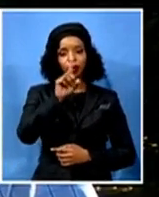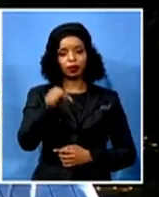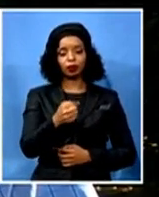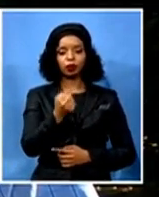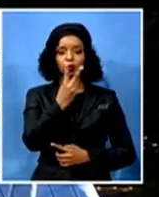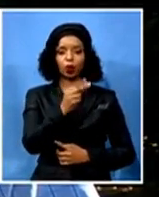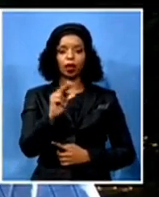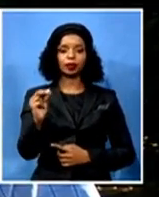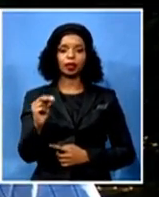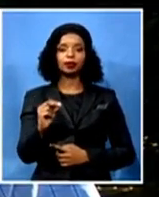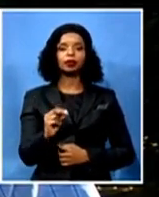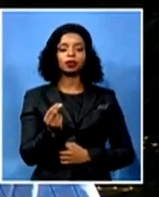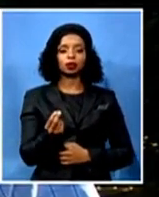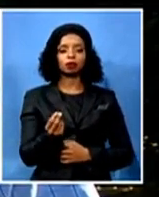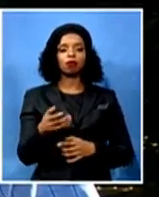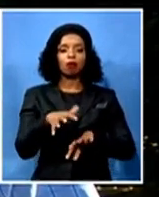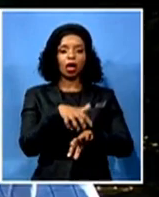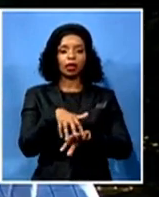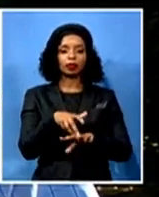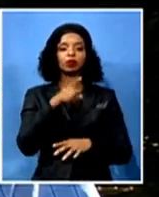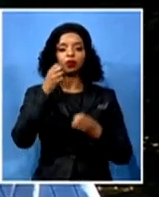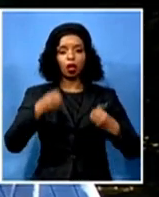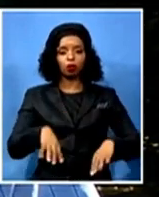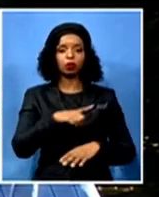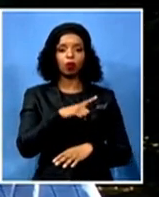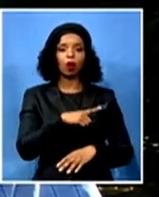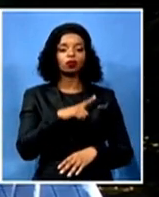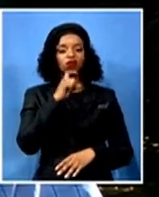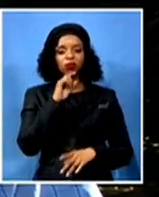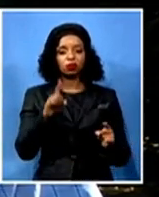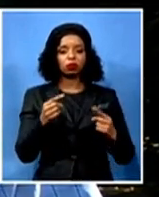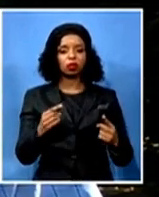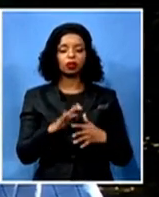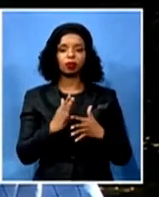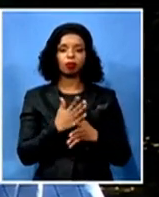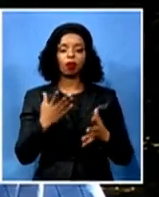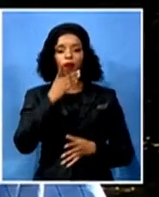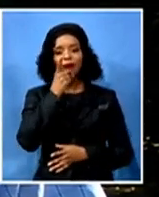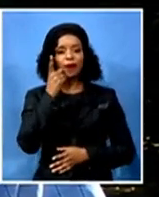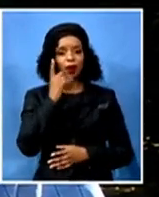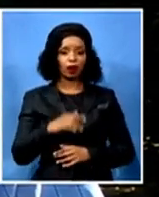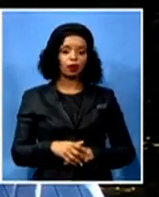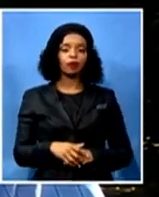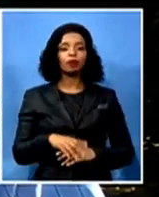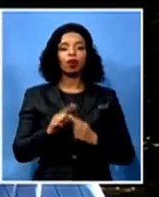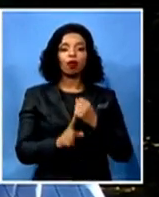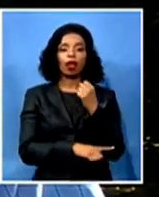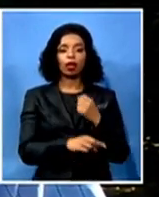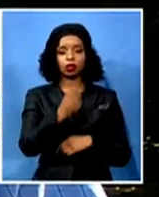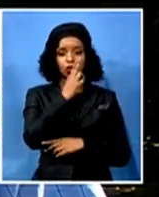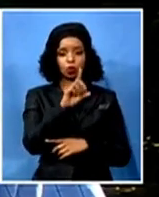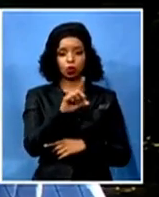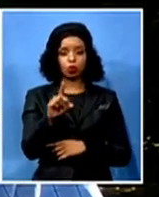drought of the last 2, 3, 4 years. The effect on